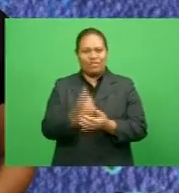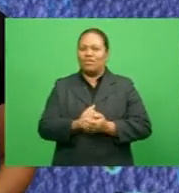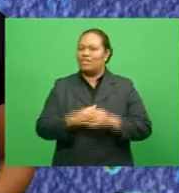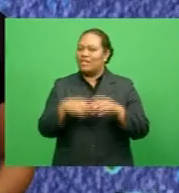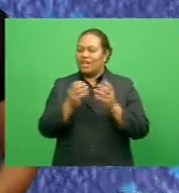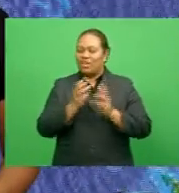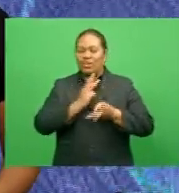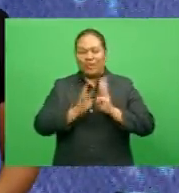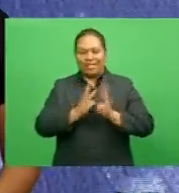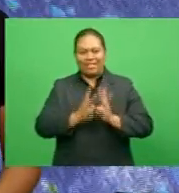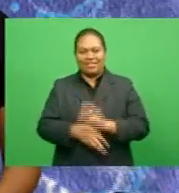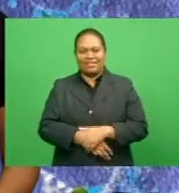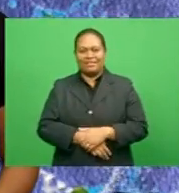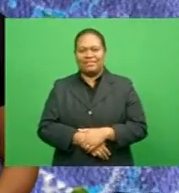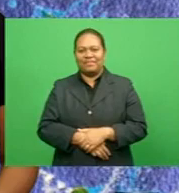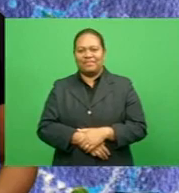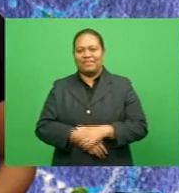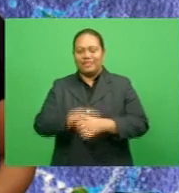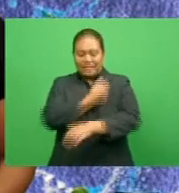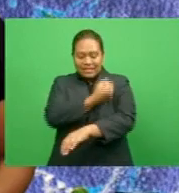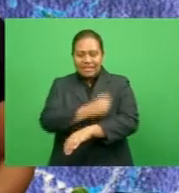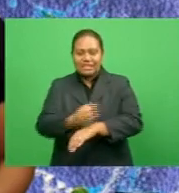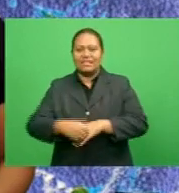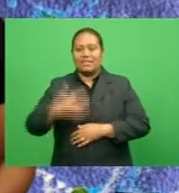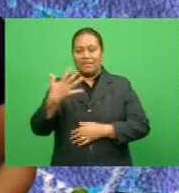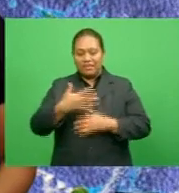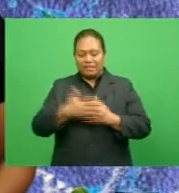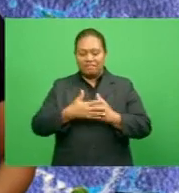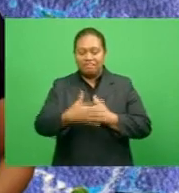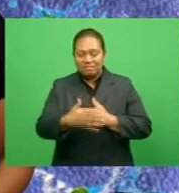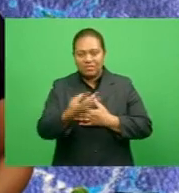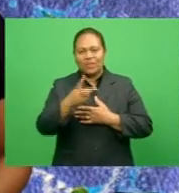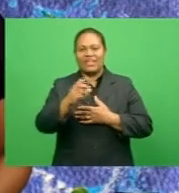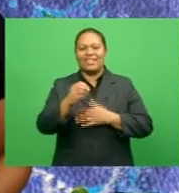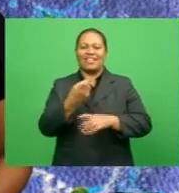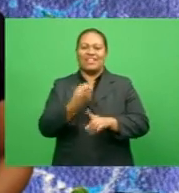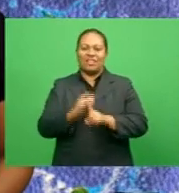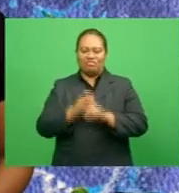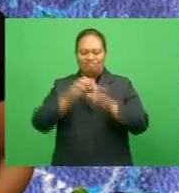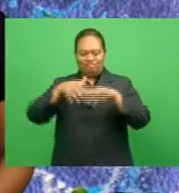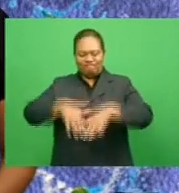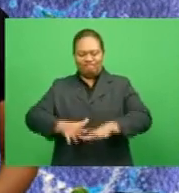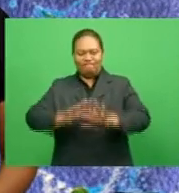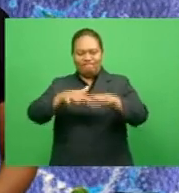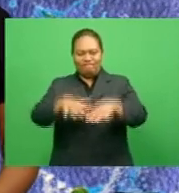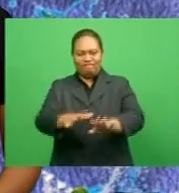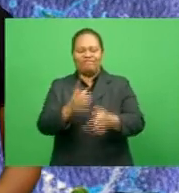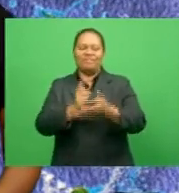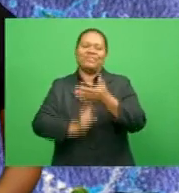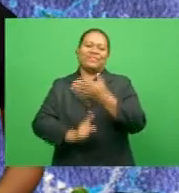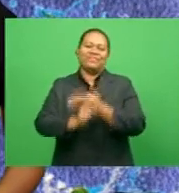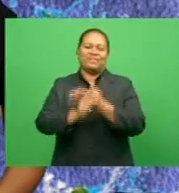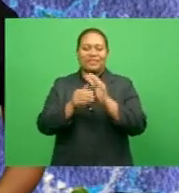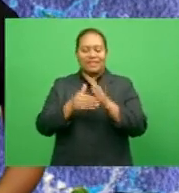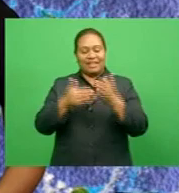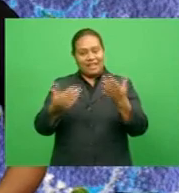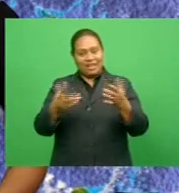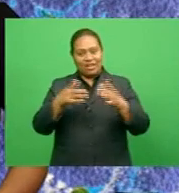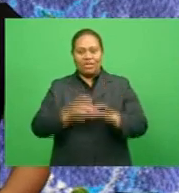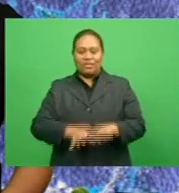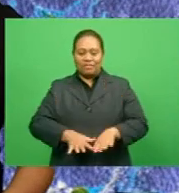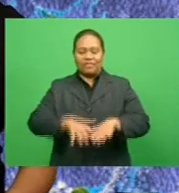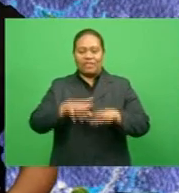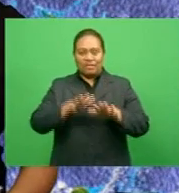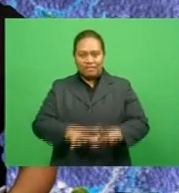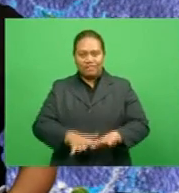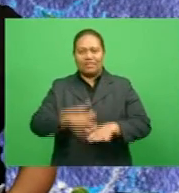island. At sea, southeast winds 15 to 20 knots, moderate to rough seas. Now turning to the tides, low tide